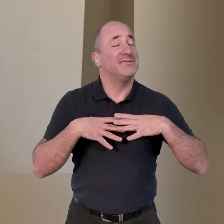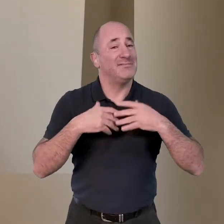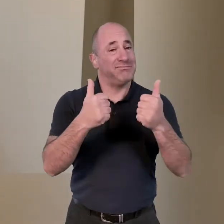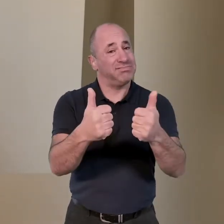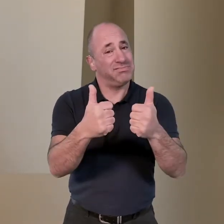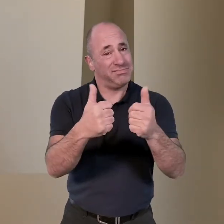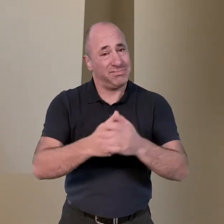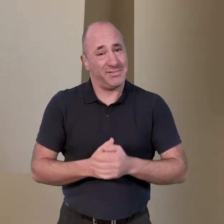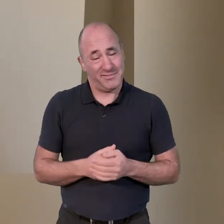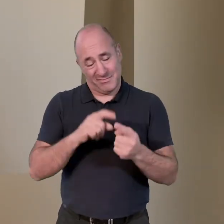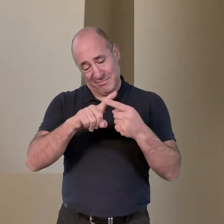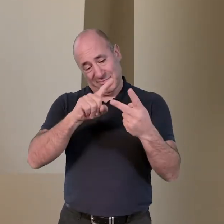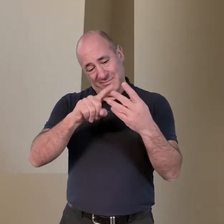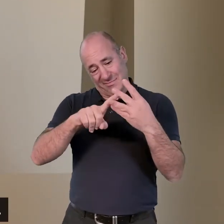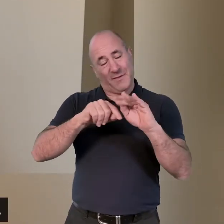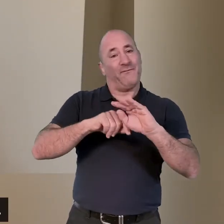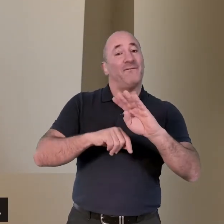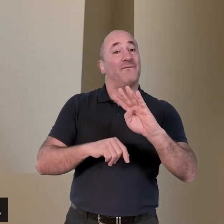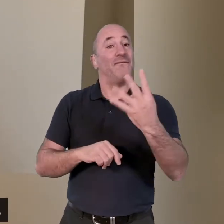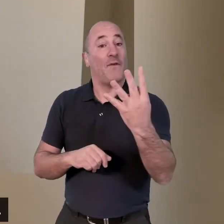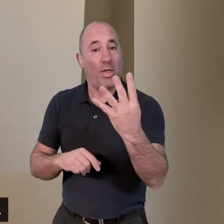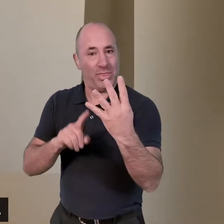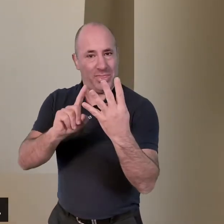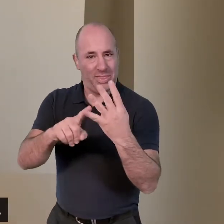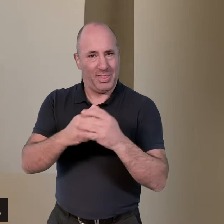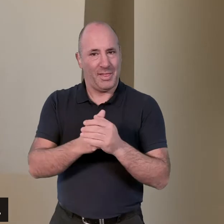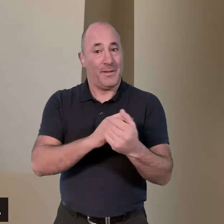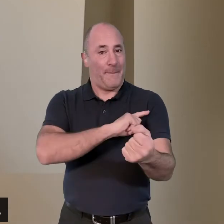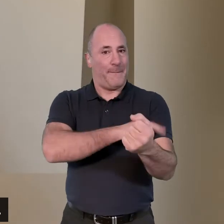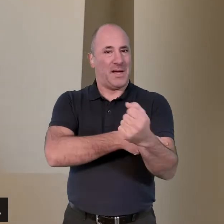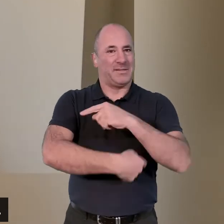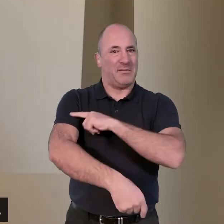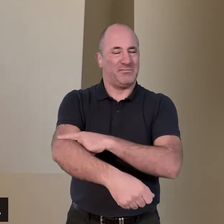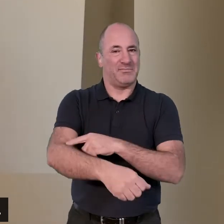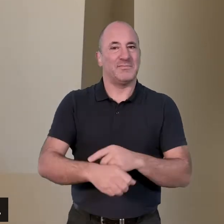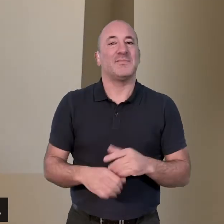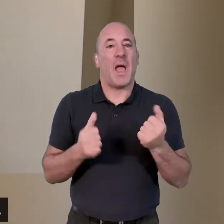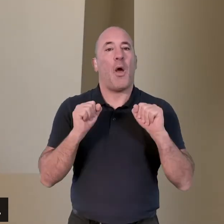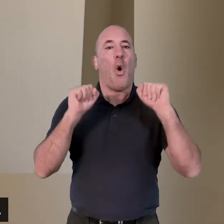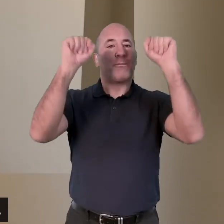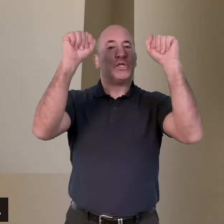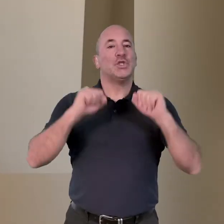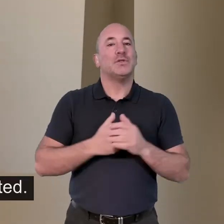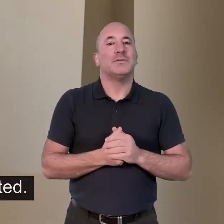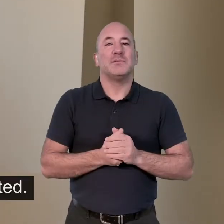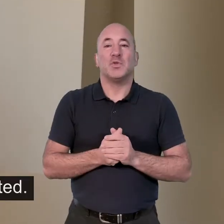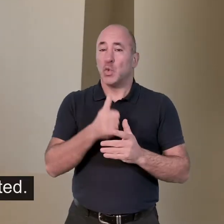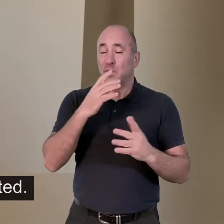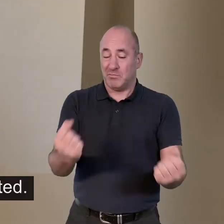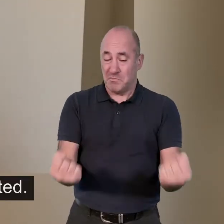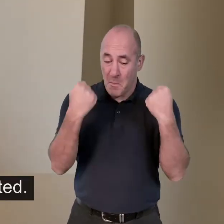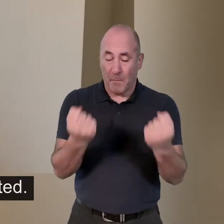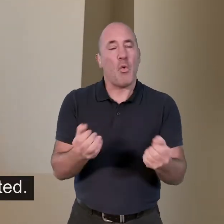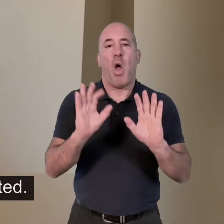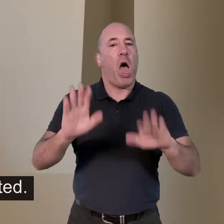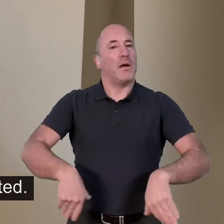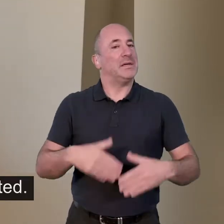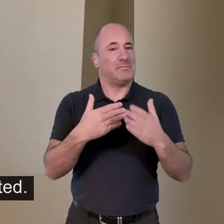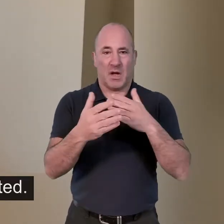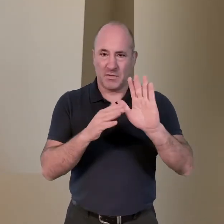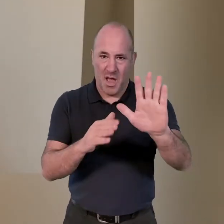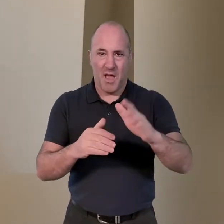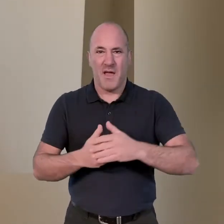and rest. Well done. So next exercise is the bicep curls overhead push. So with this, weights